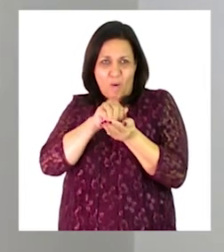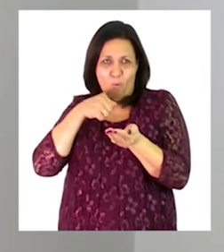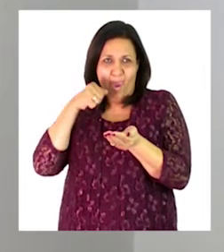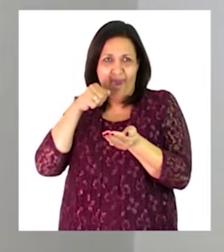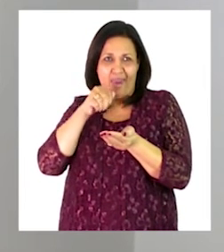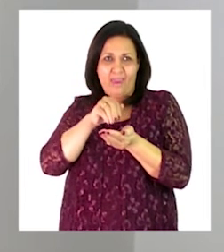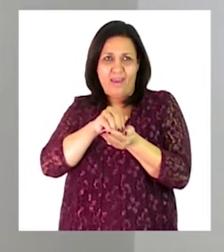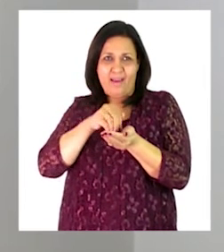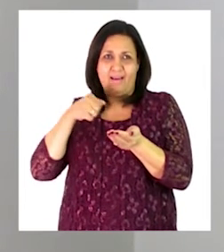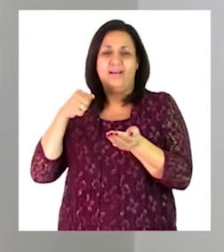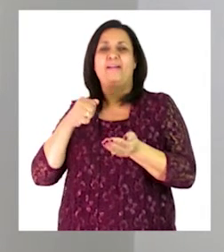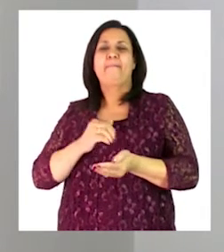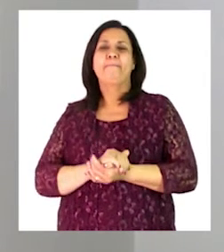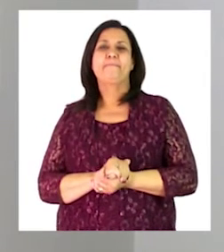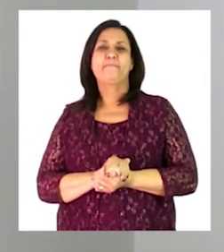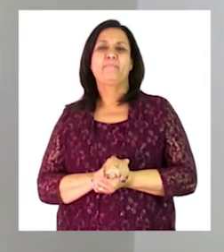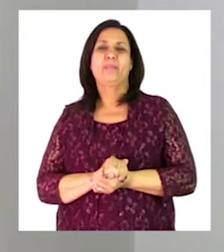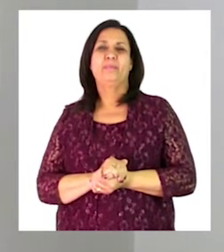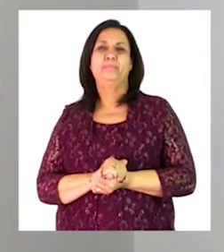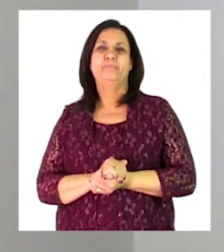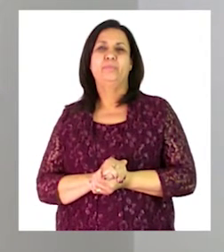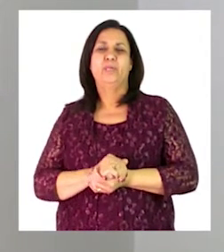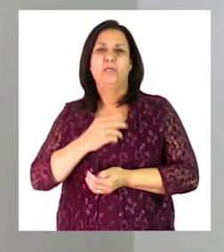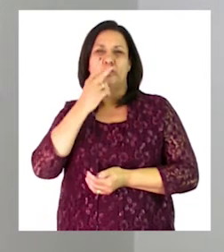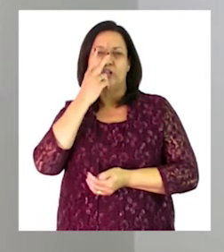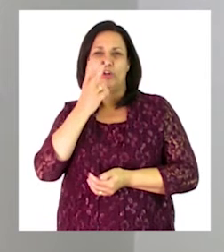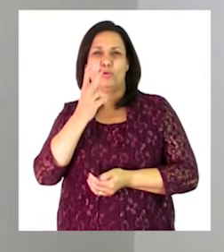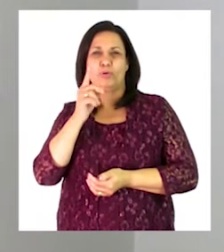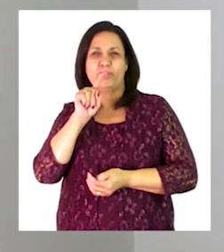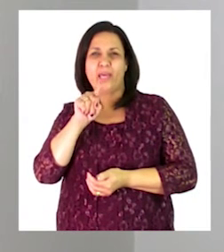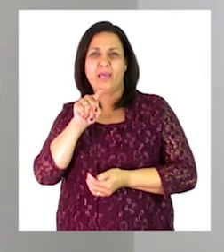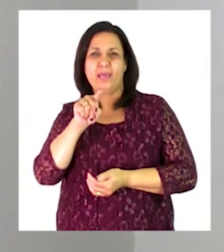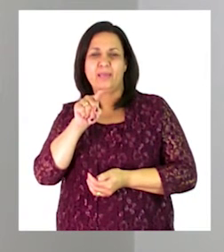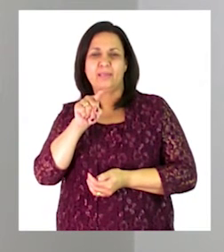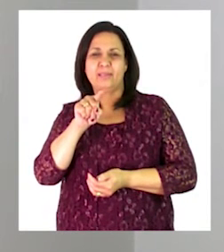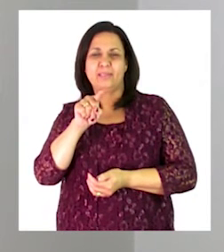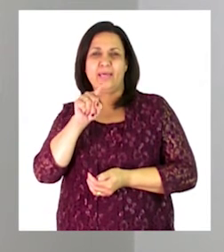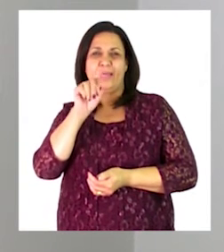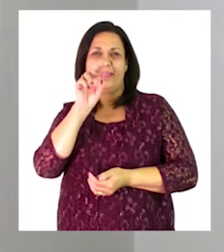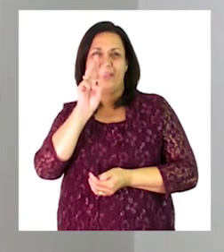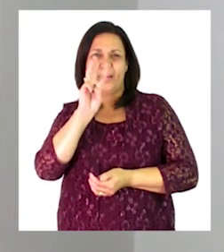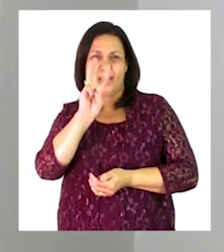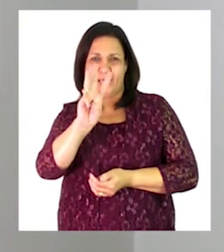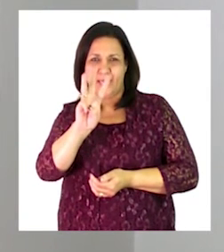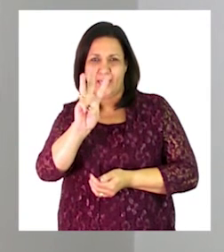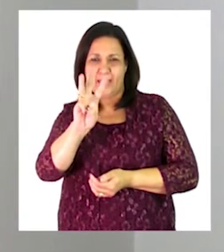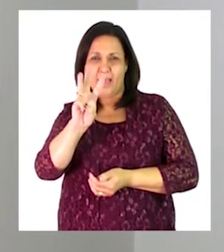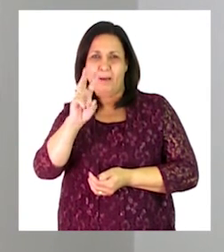away. Right, let's look at this sum on top. It says